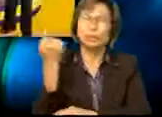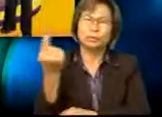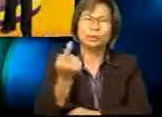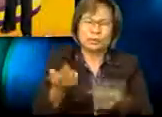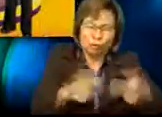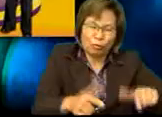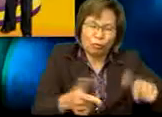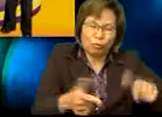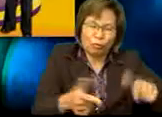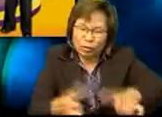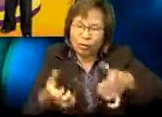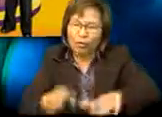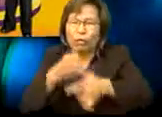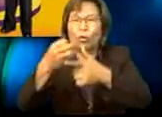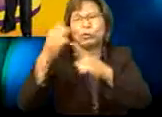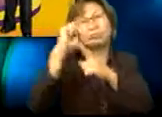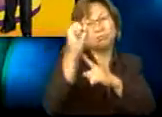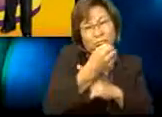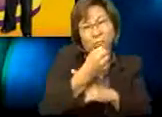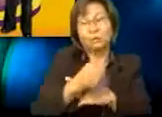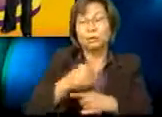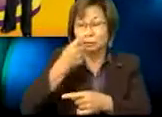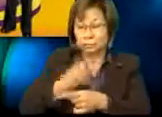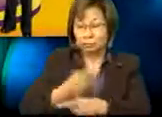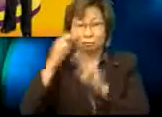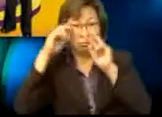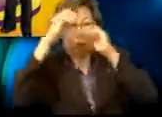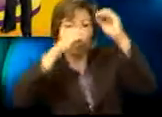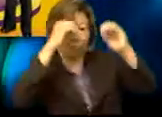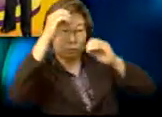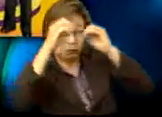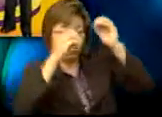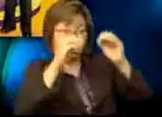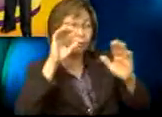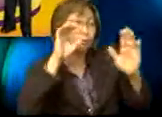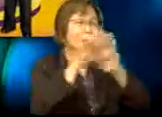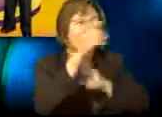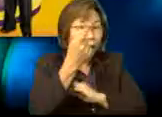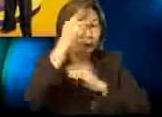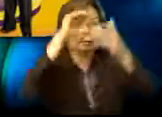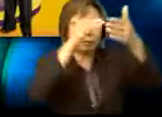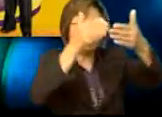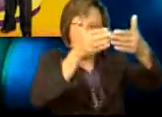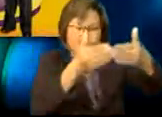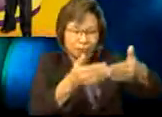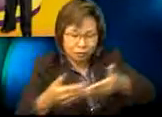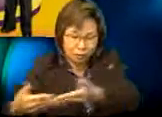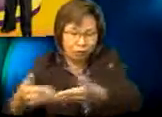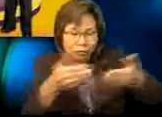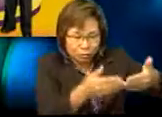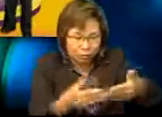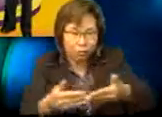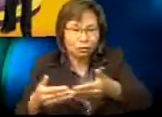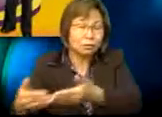situations. Now, you're supposed to observe the pictures, understand the sequence of events, and refer to the words given